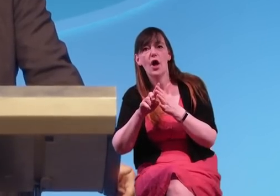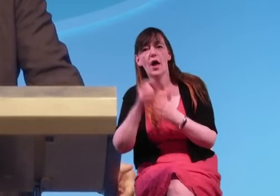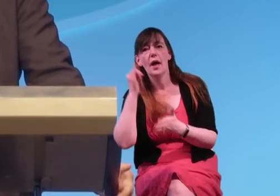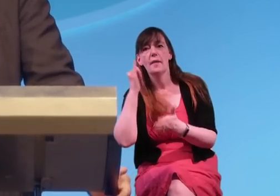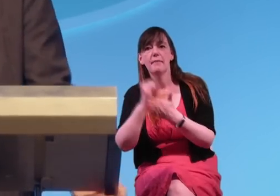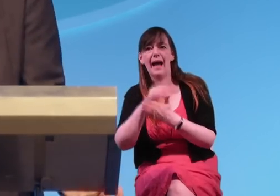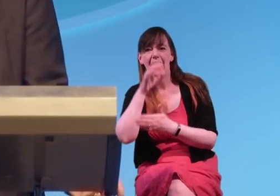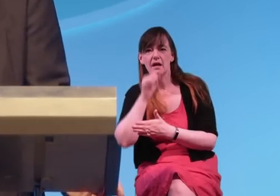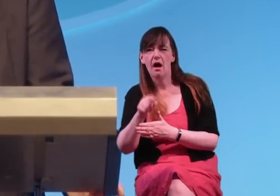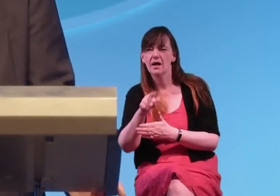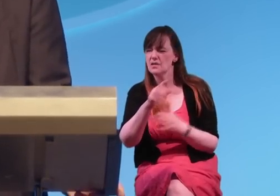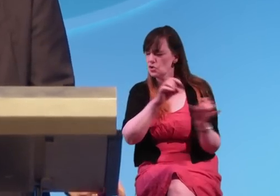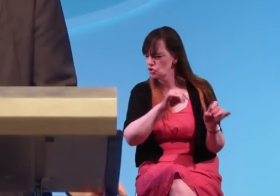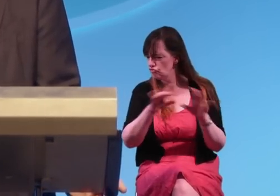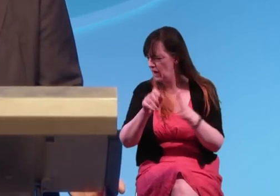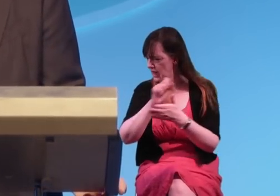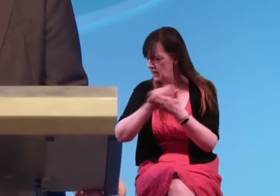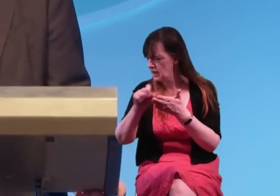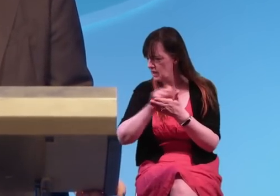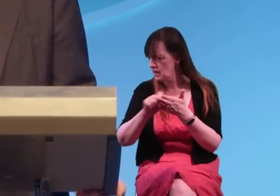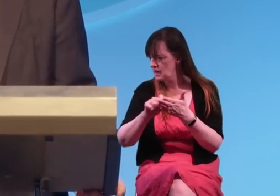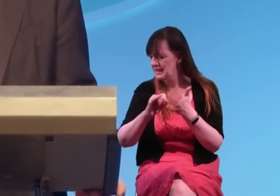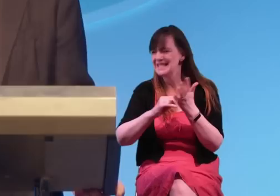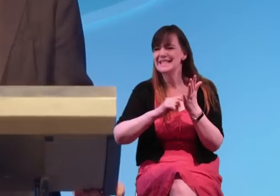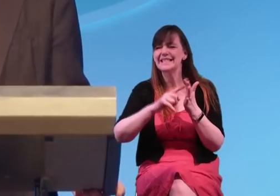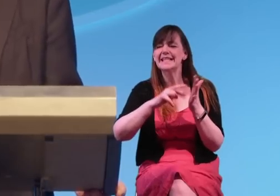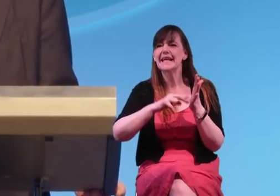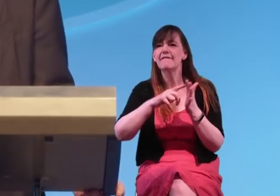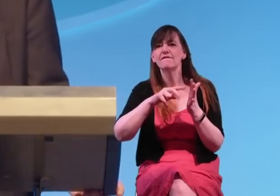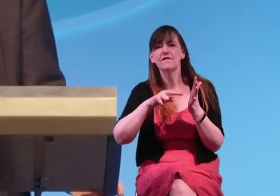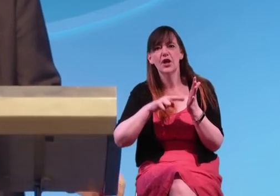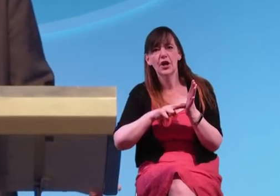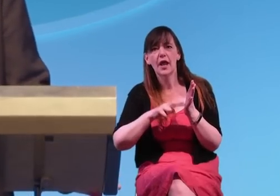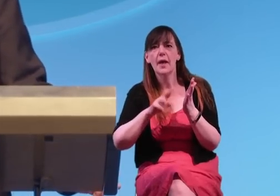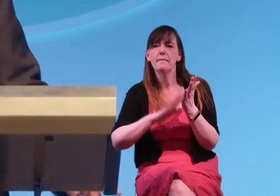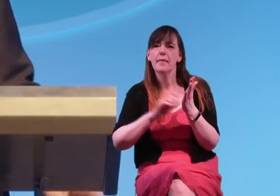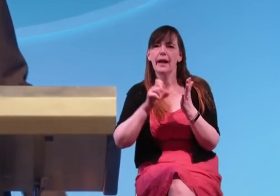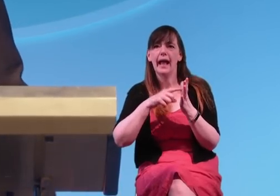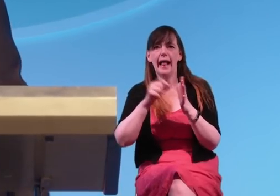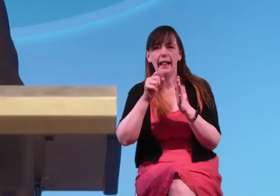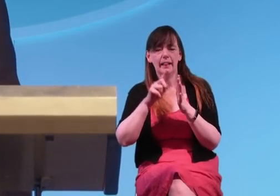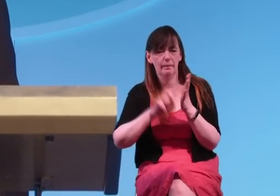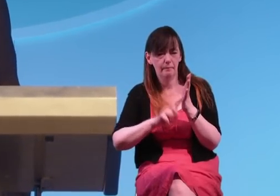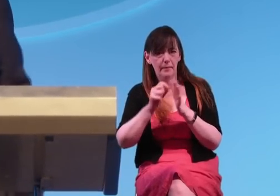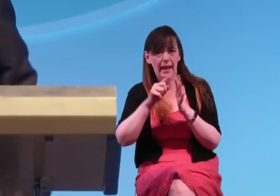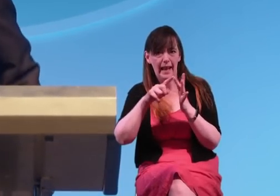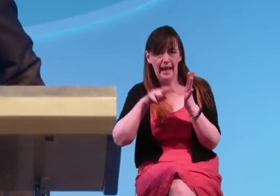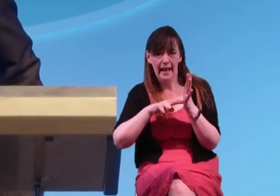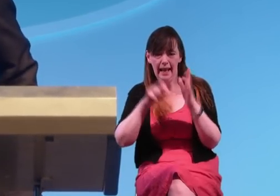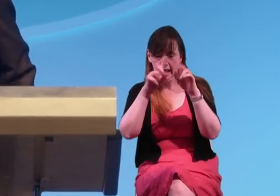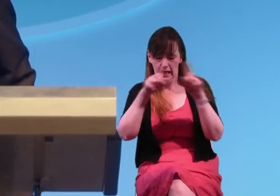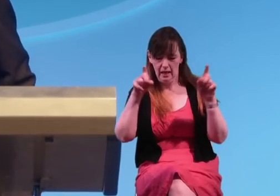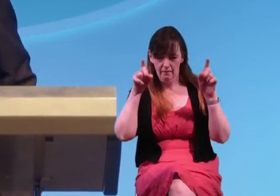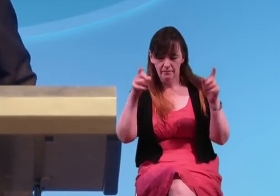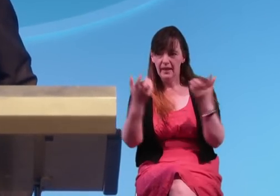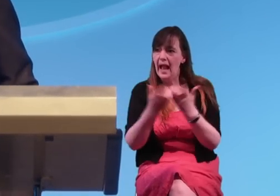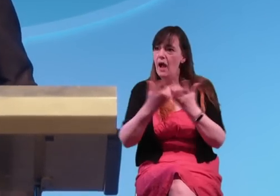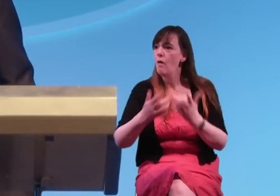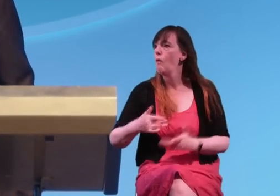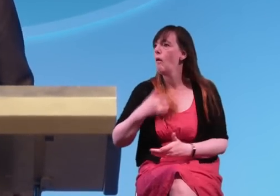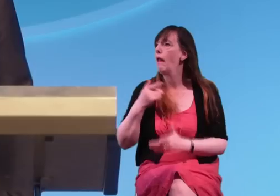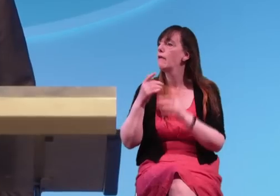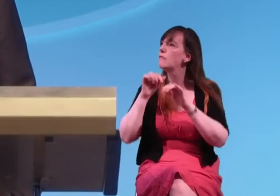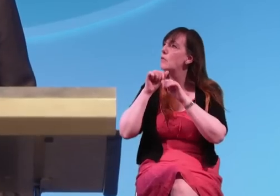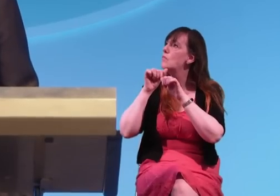I haven't met, Stephen McAlpin. And the strap line is, how to live for Jesus in a world that says